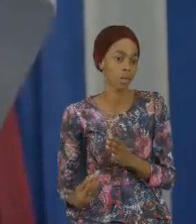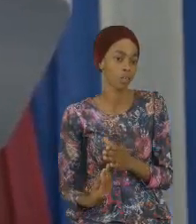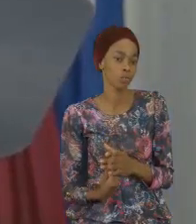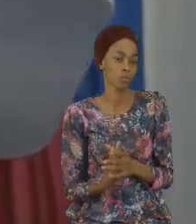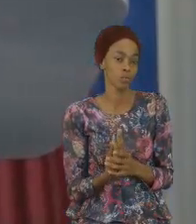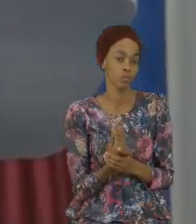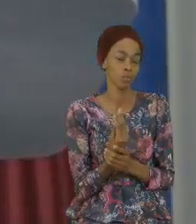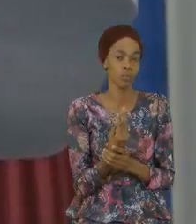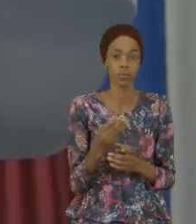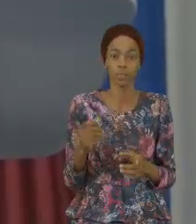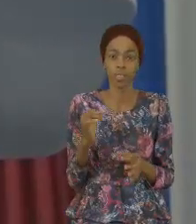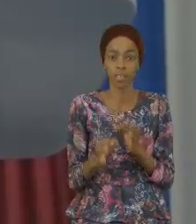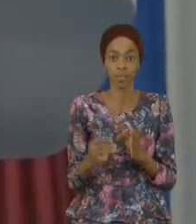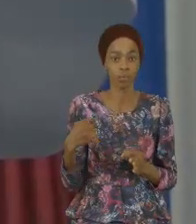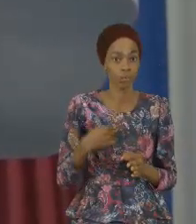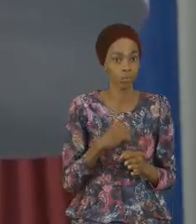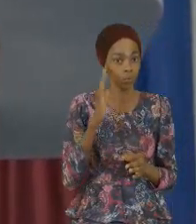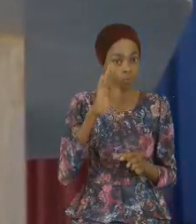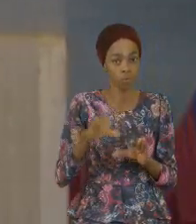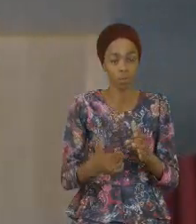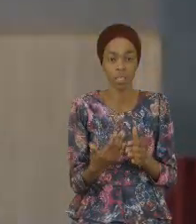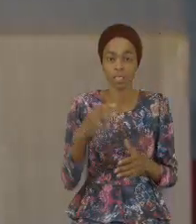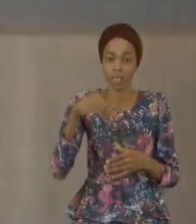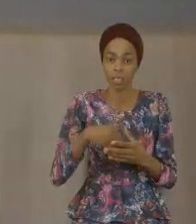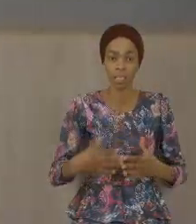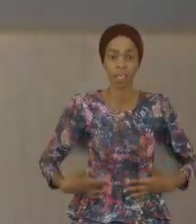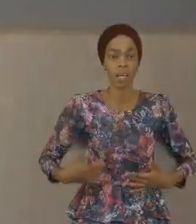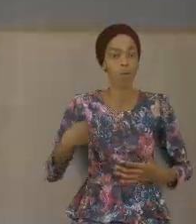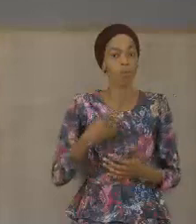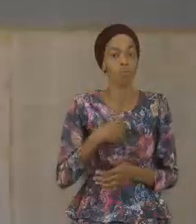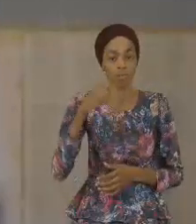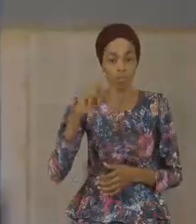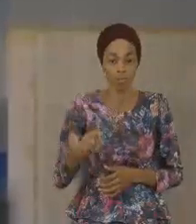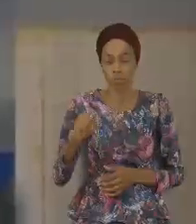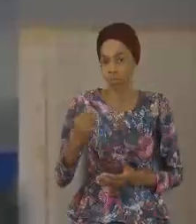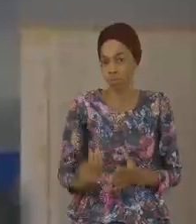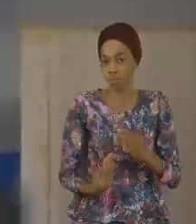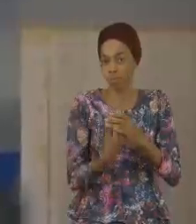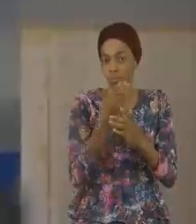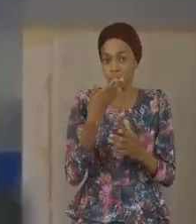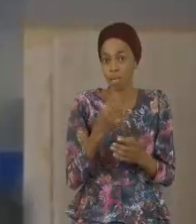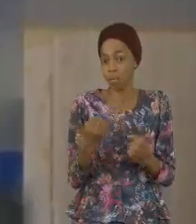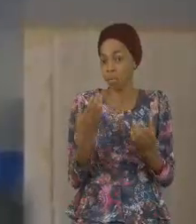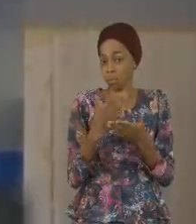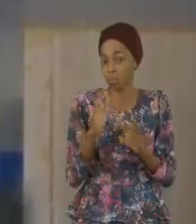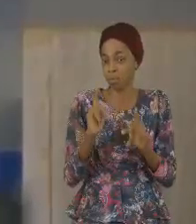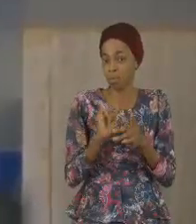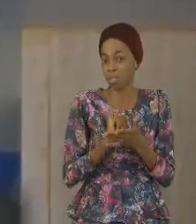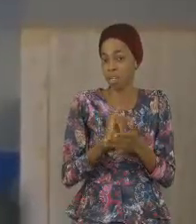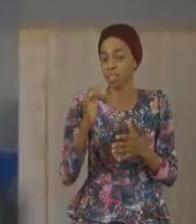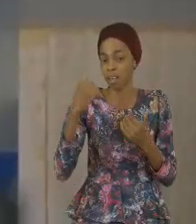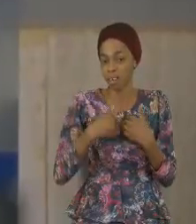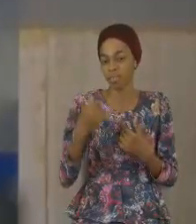If we're going to do anything in life, we must grow. There are people that have the idea, as I